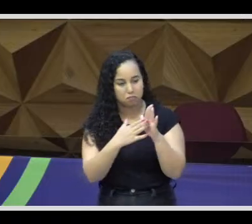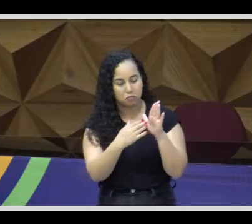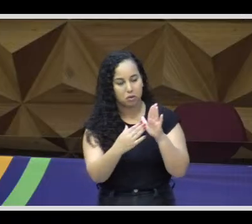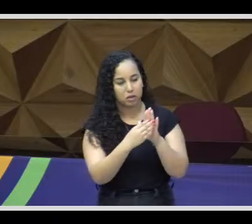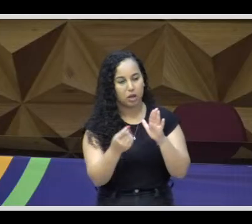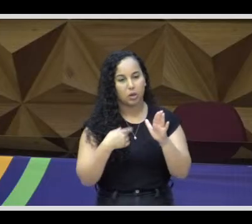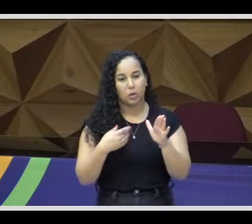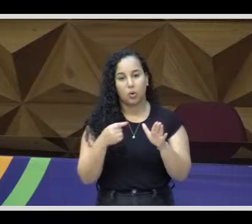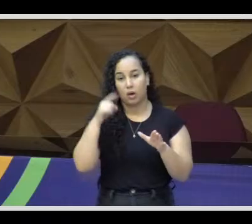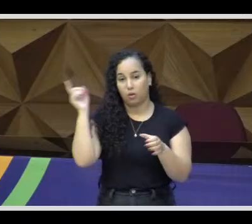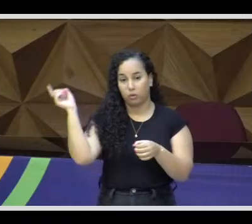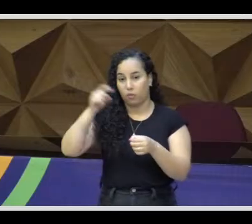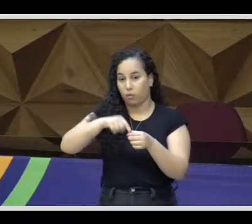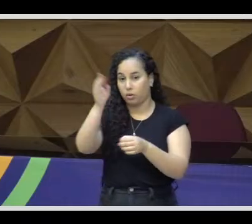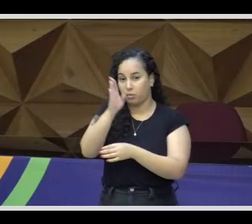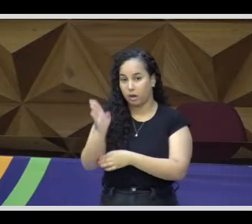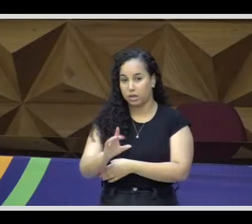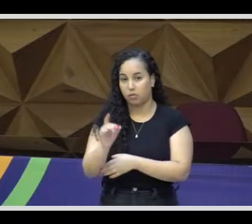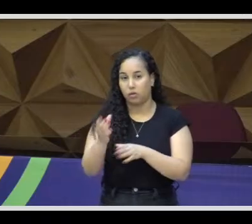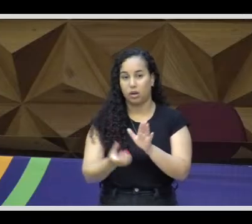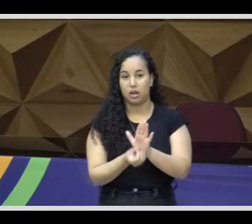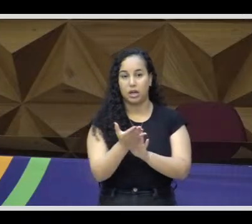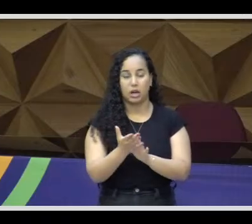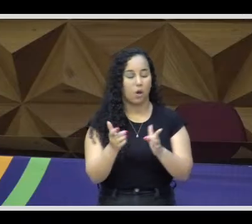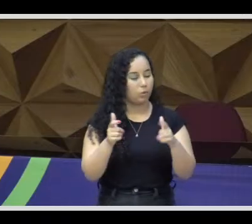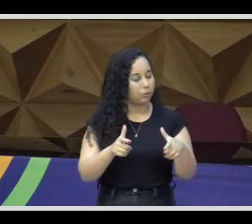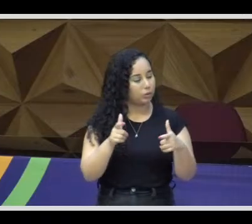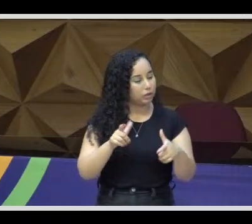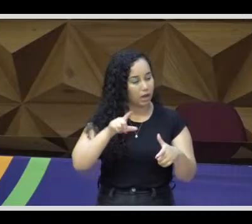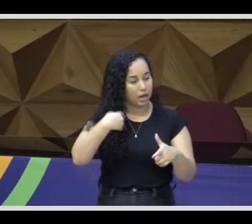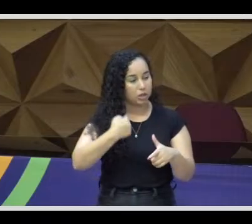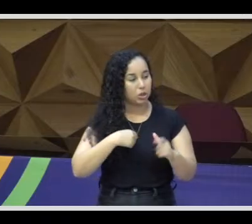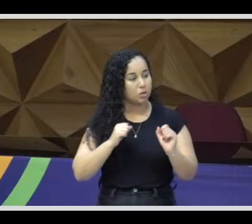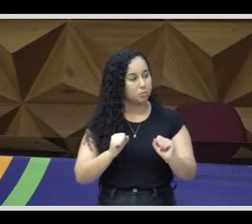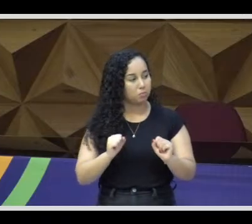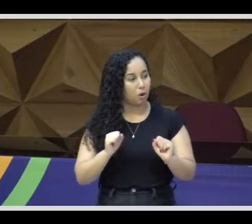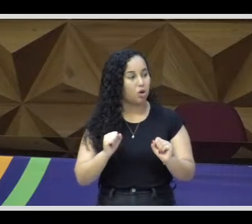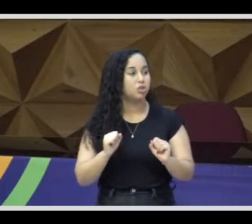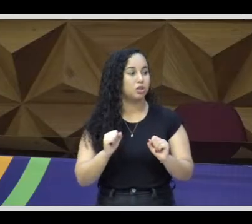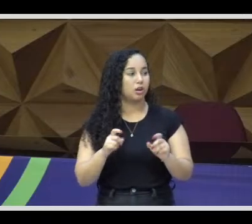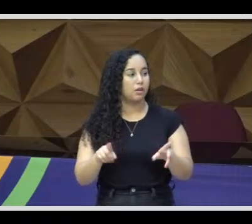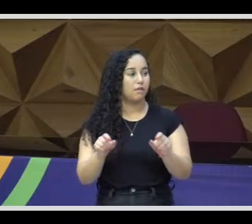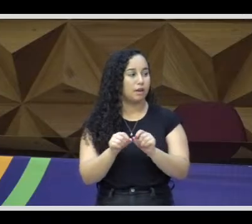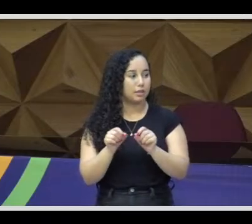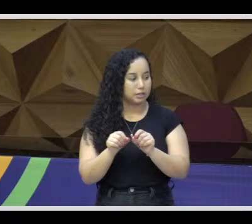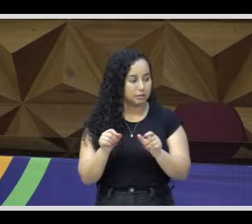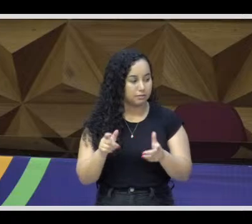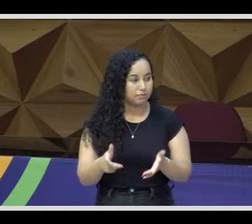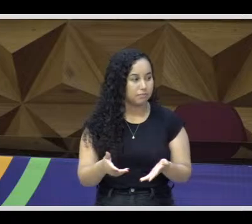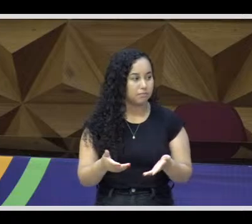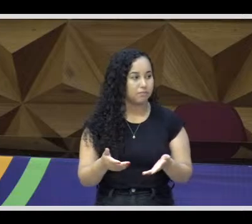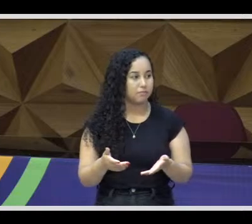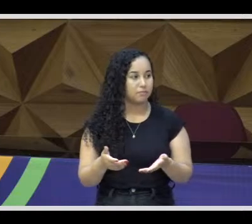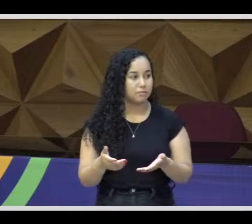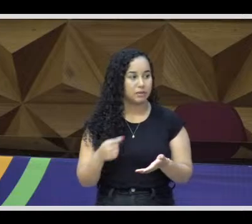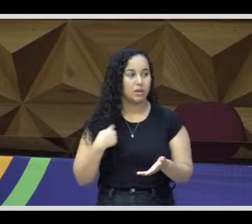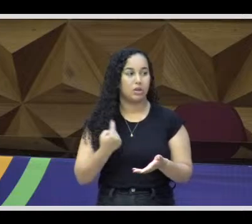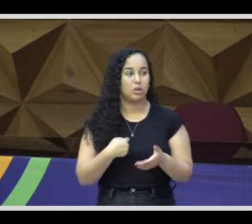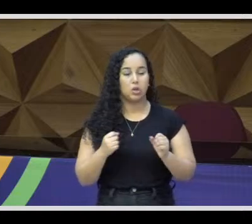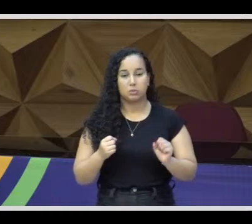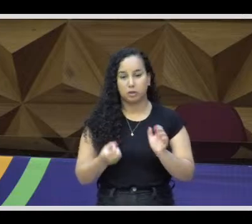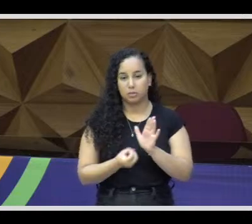came back to Brazil was to create a place where we can play with methodology, we can